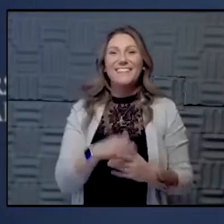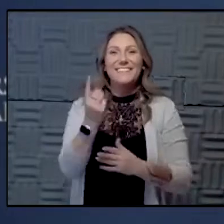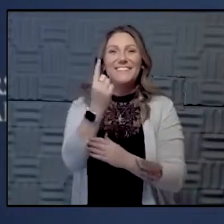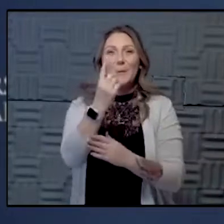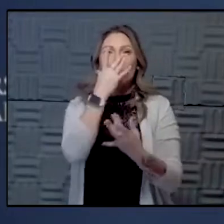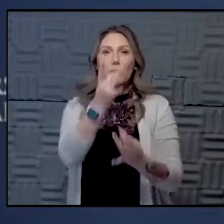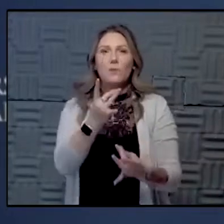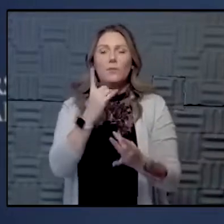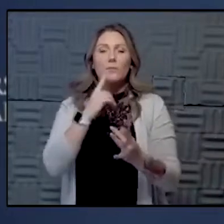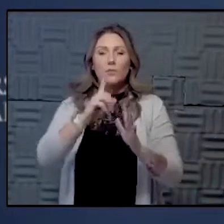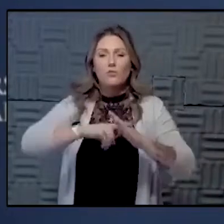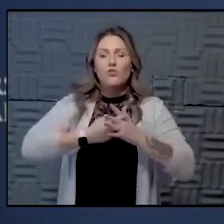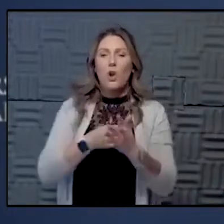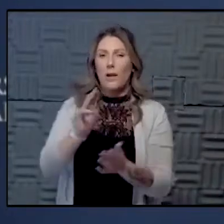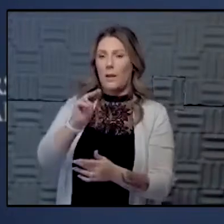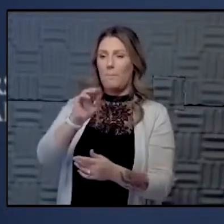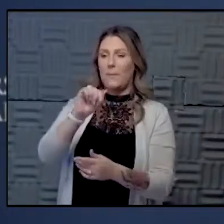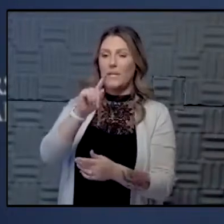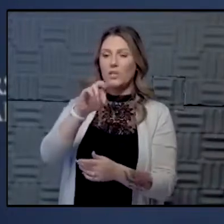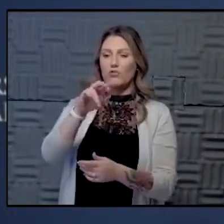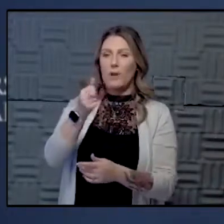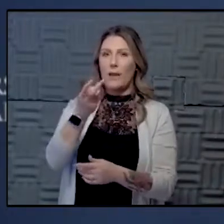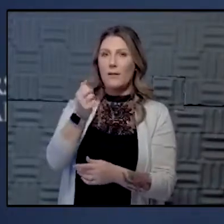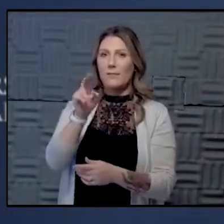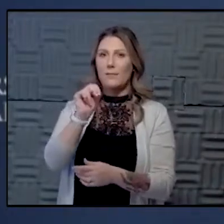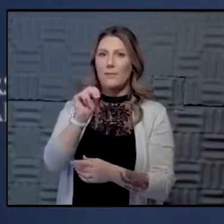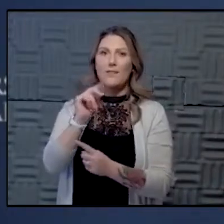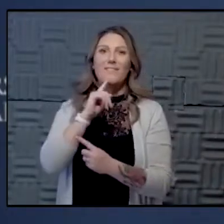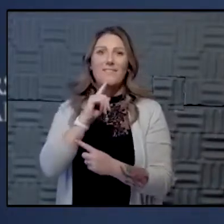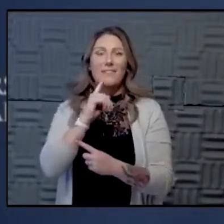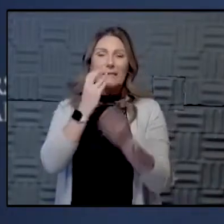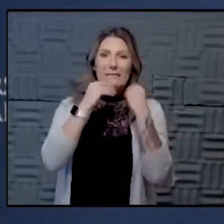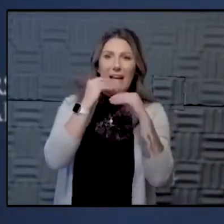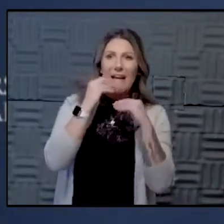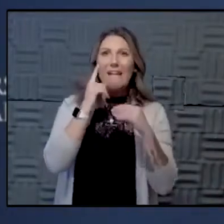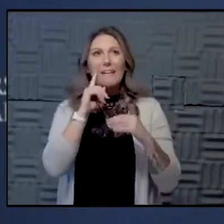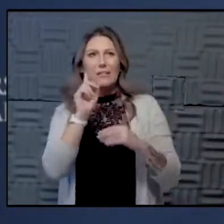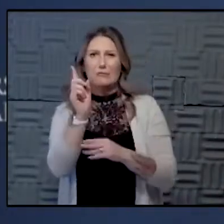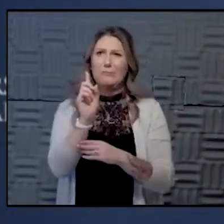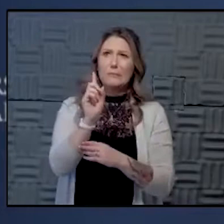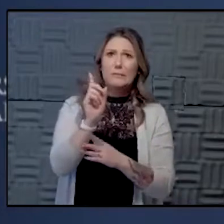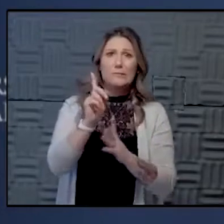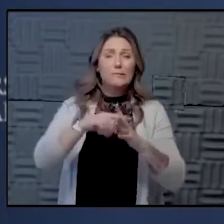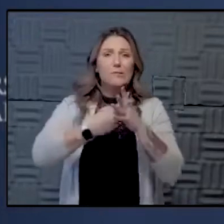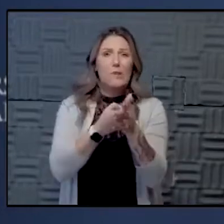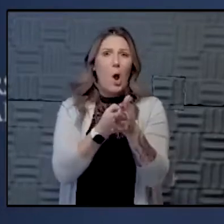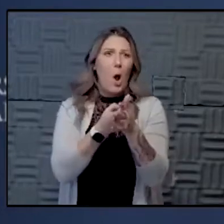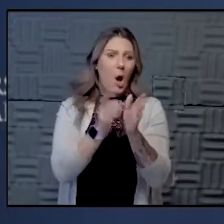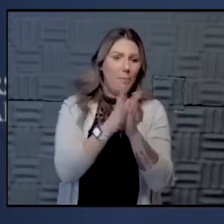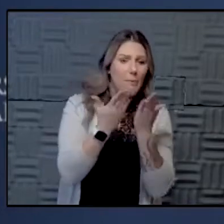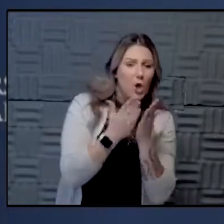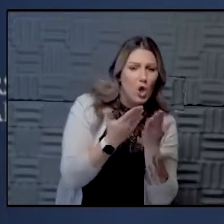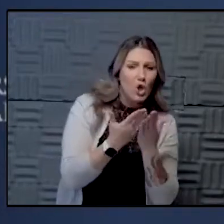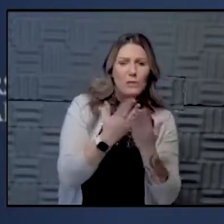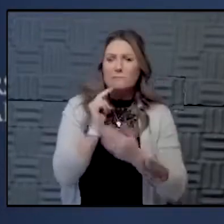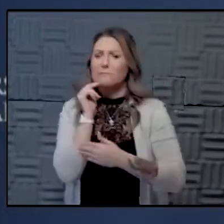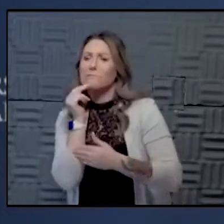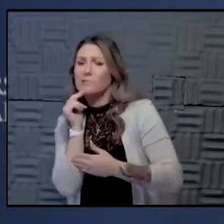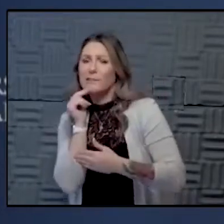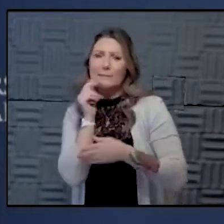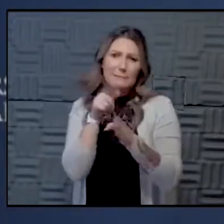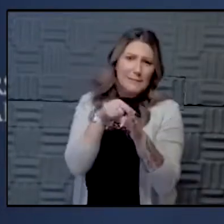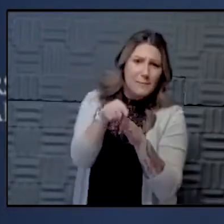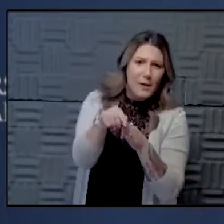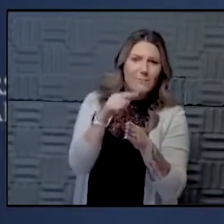in starting a Mediterranean diet, where would you recommend they start? A dietitian, books, nutritionist, but she also says there's so many fad diets out